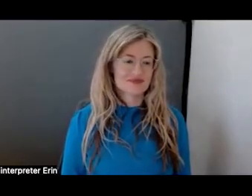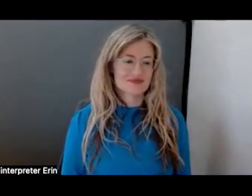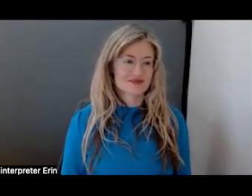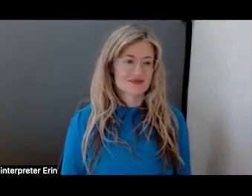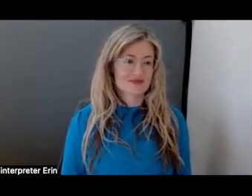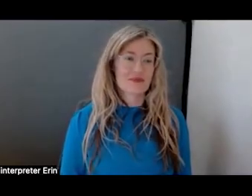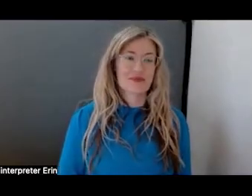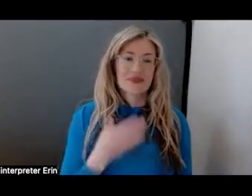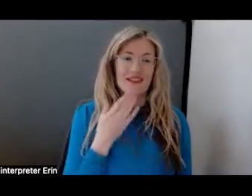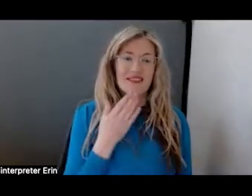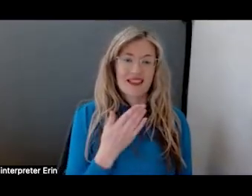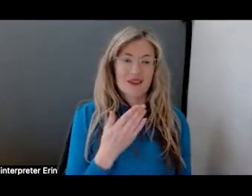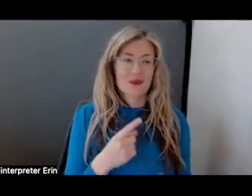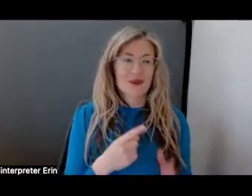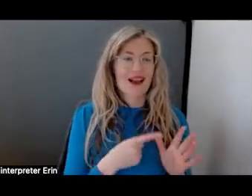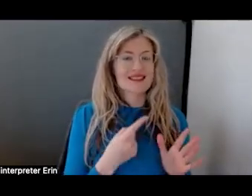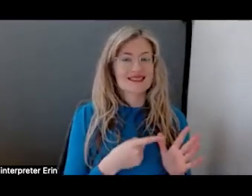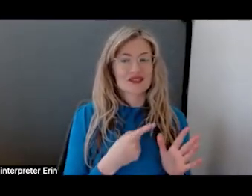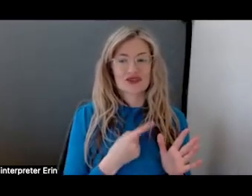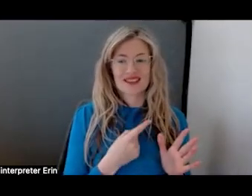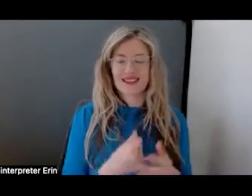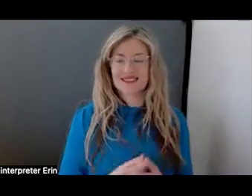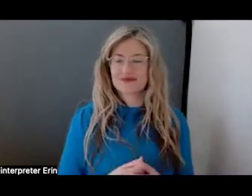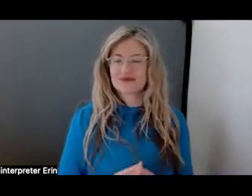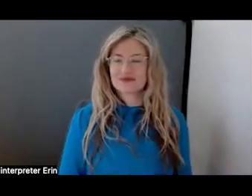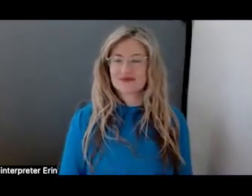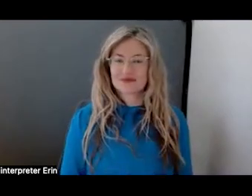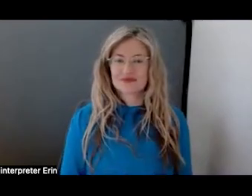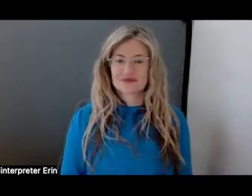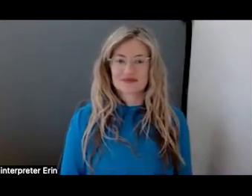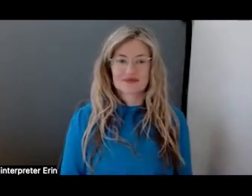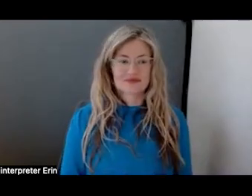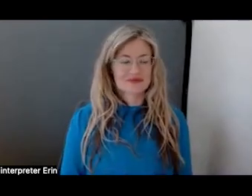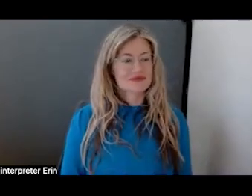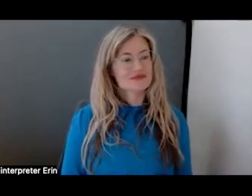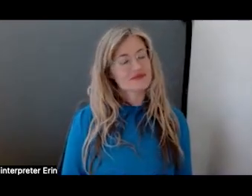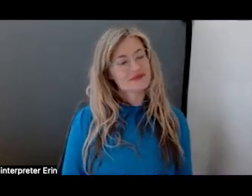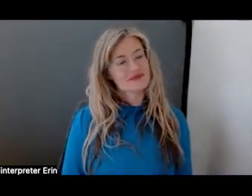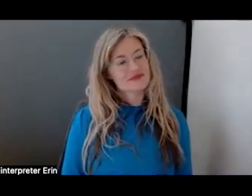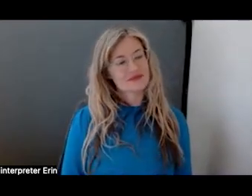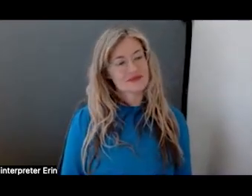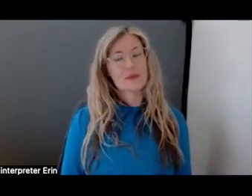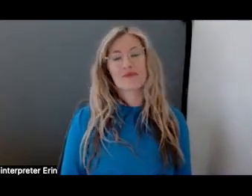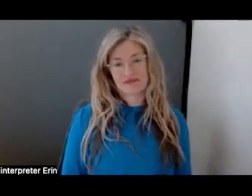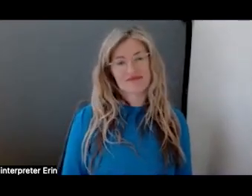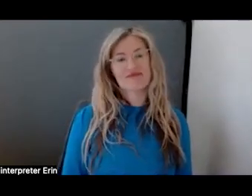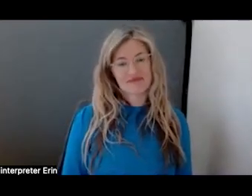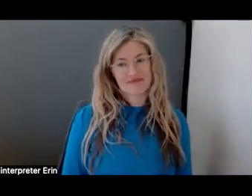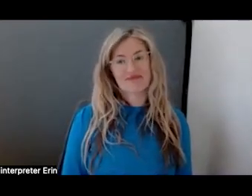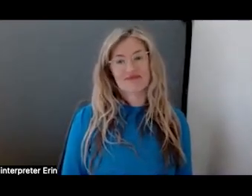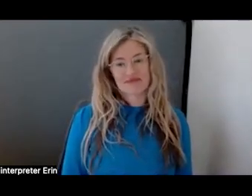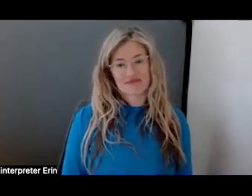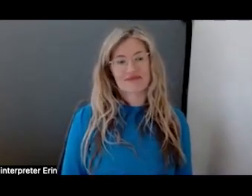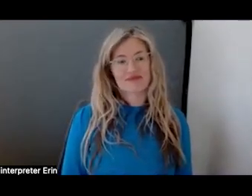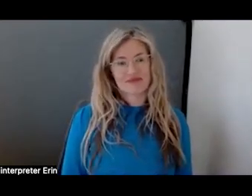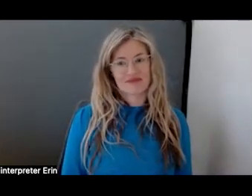Grazie mille Alexandrina, mi unisco Thank you, anch'io Alexandrina. al tuo I cordoglio e I also si sente share